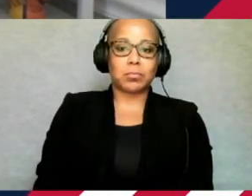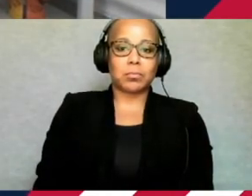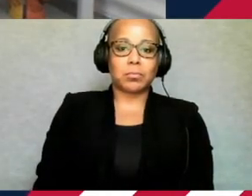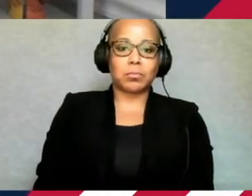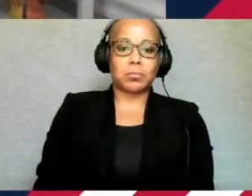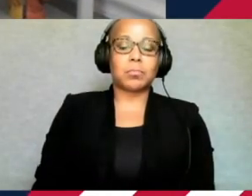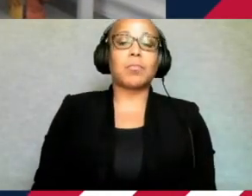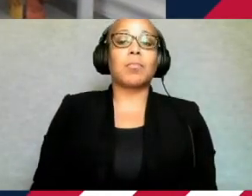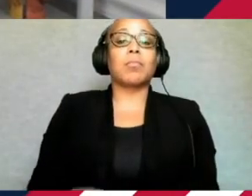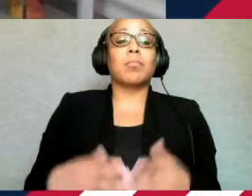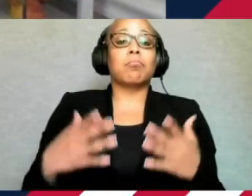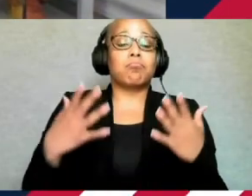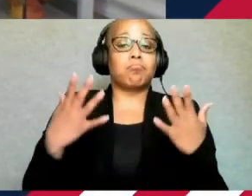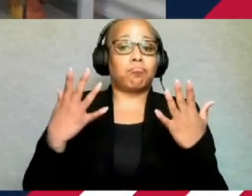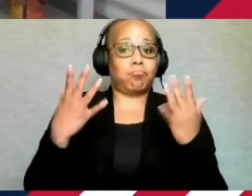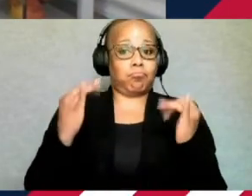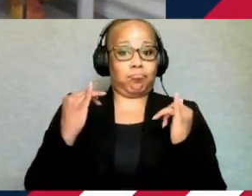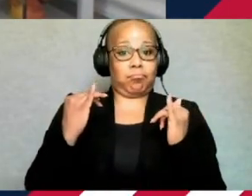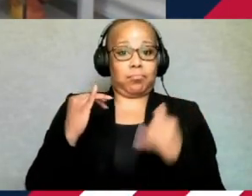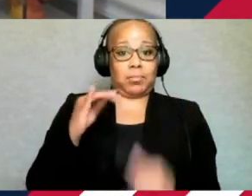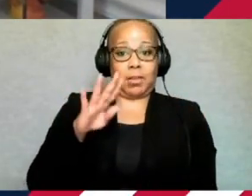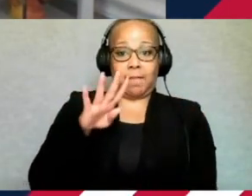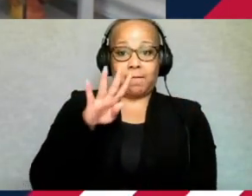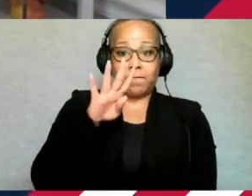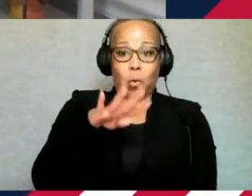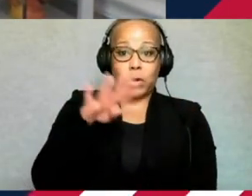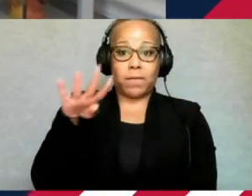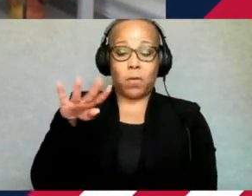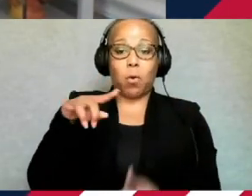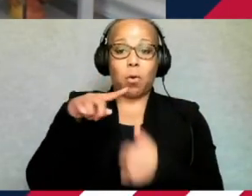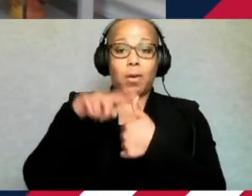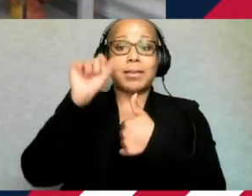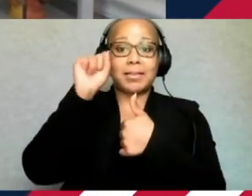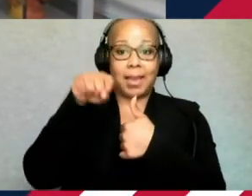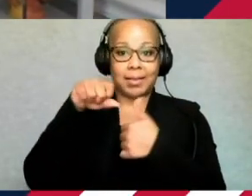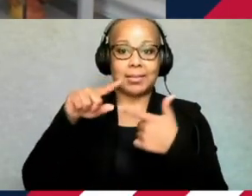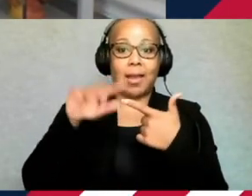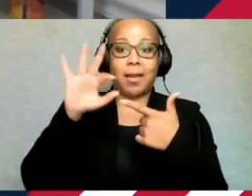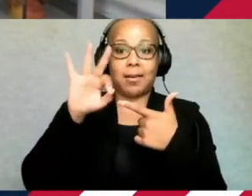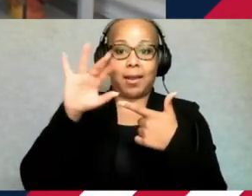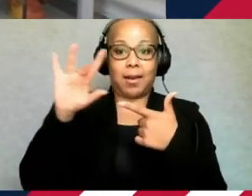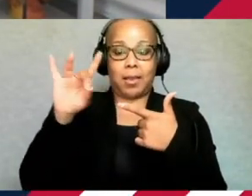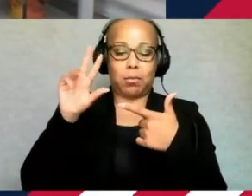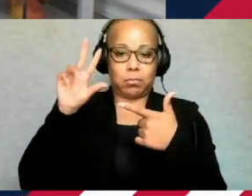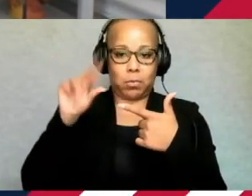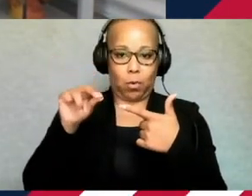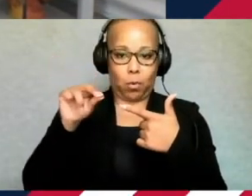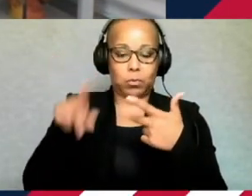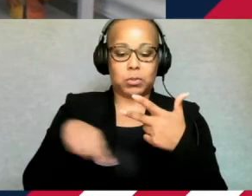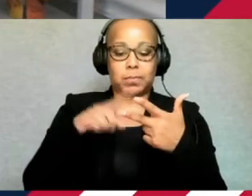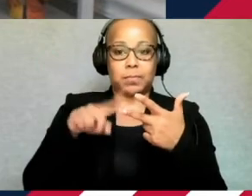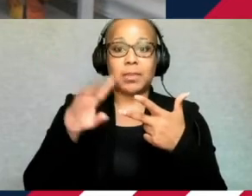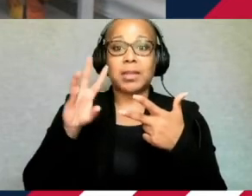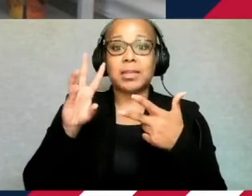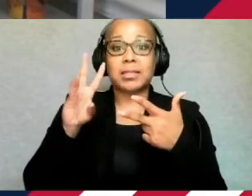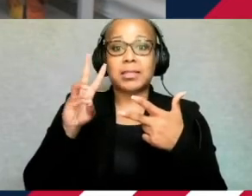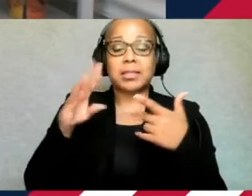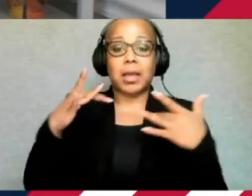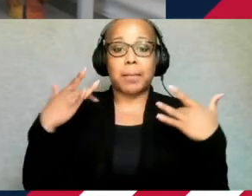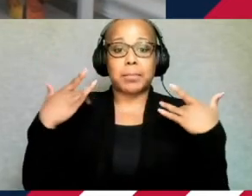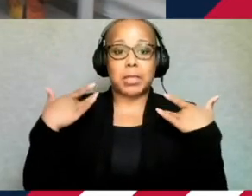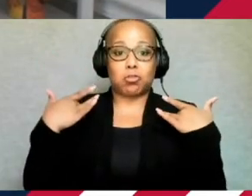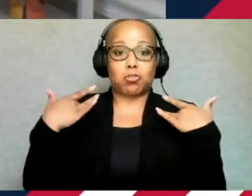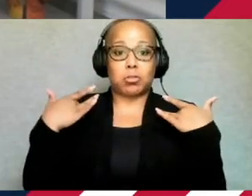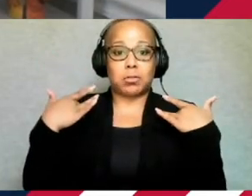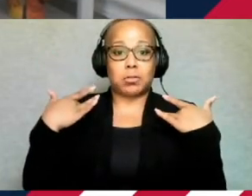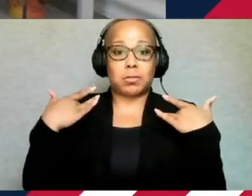We have a final 44 yeses, 98 noes, 6 abstentions,